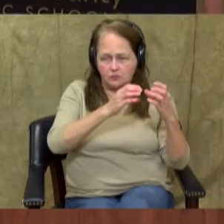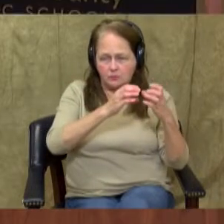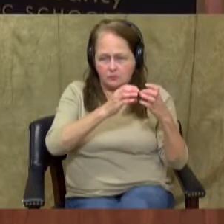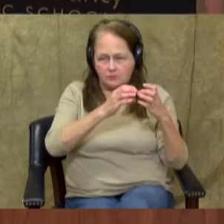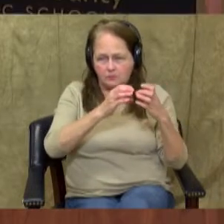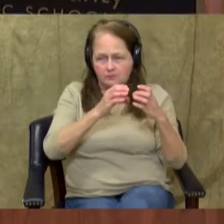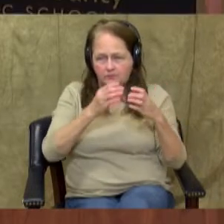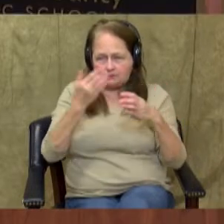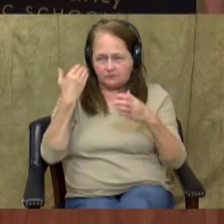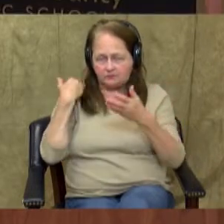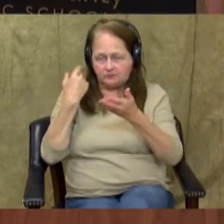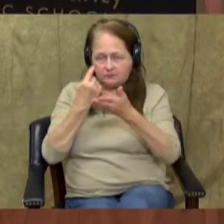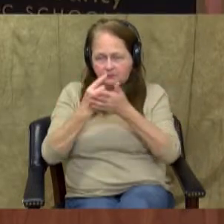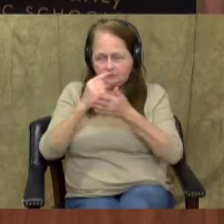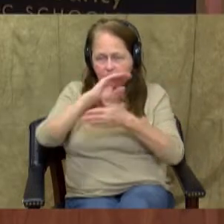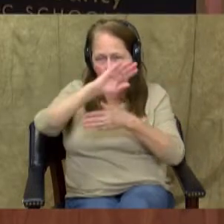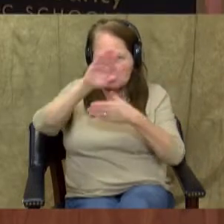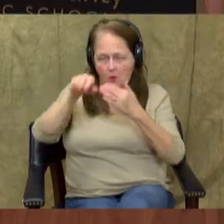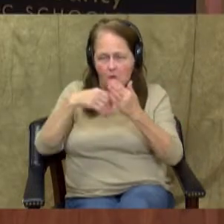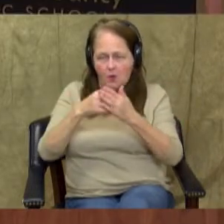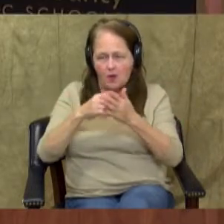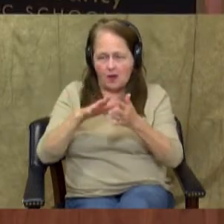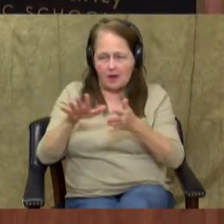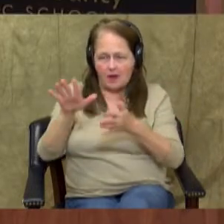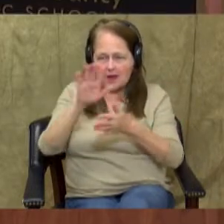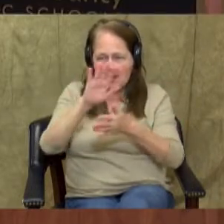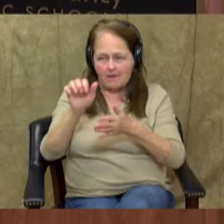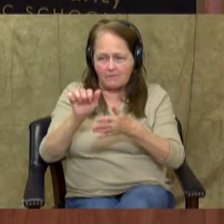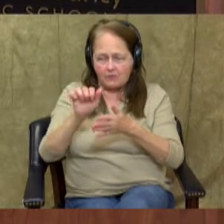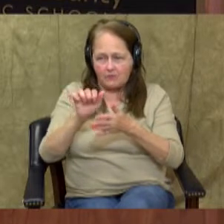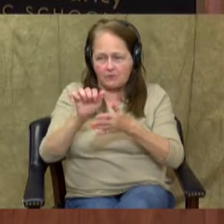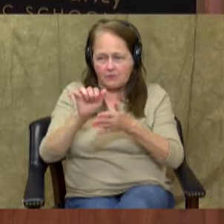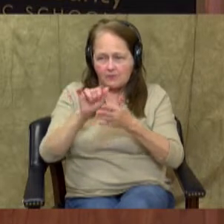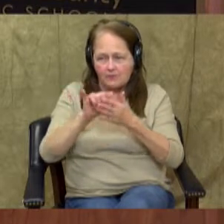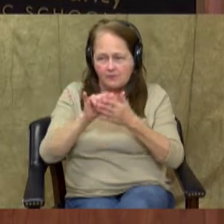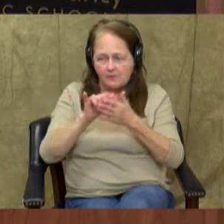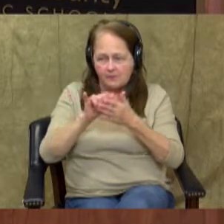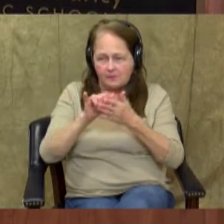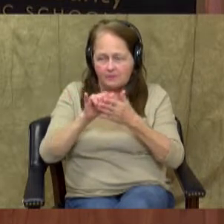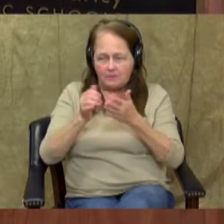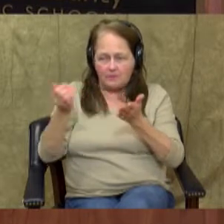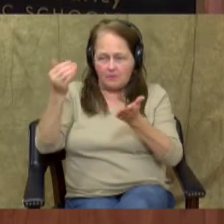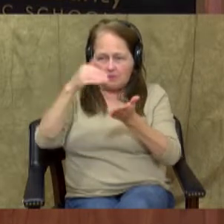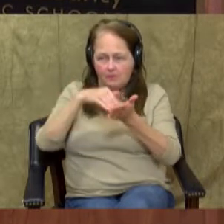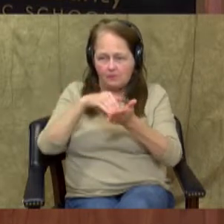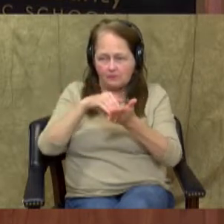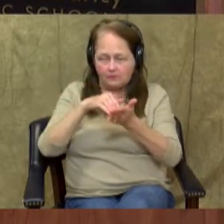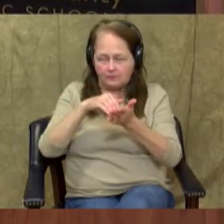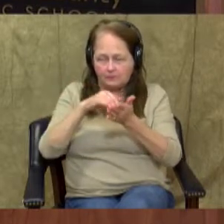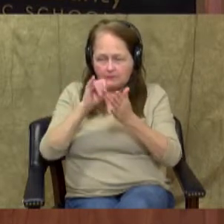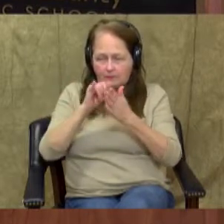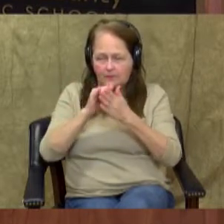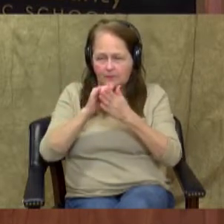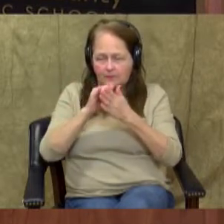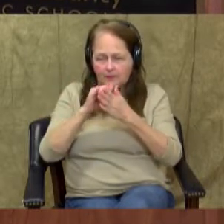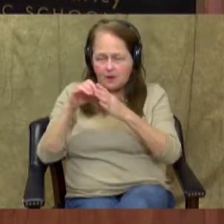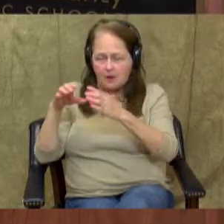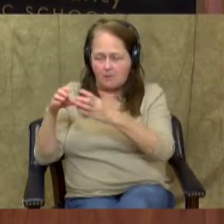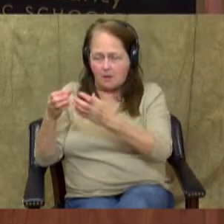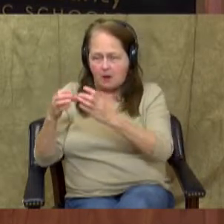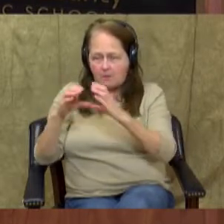last week for the whole continent of Africa, and now we want to just focus on the northern part. Again, population density maps show